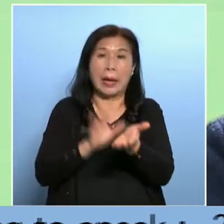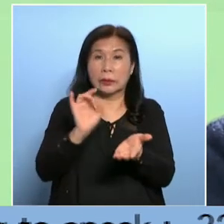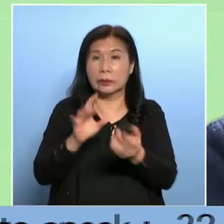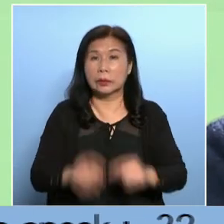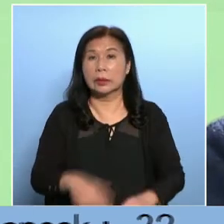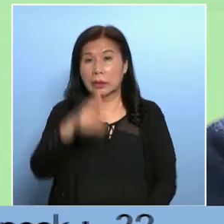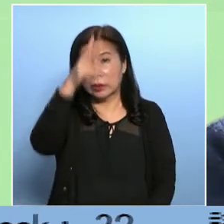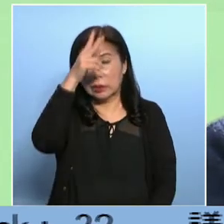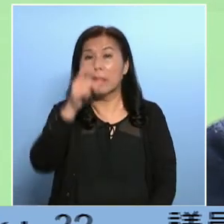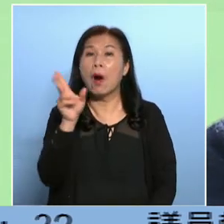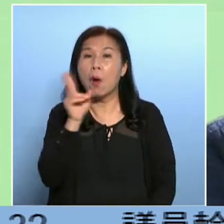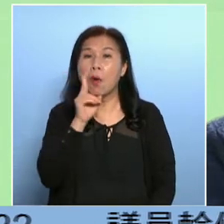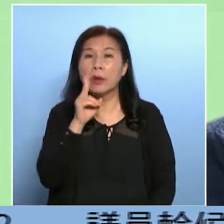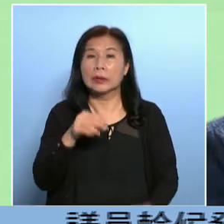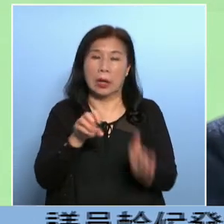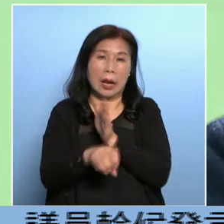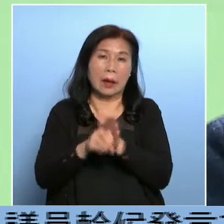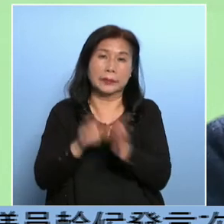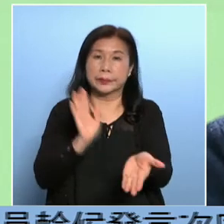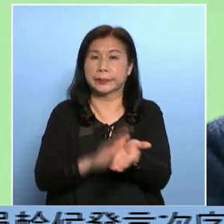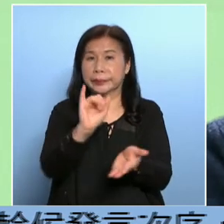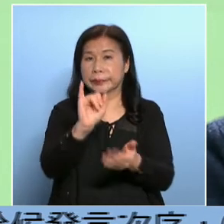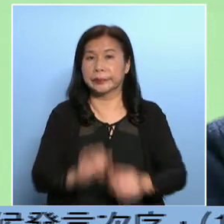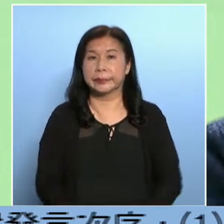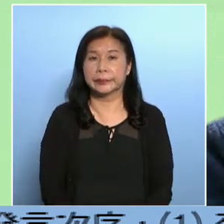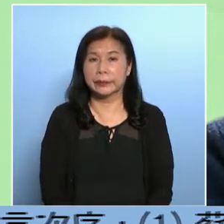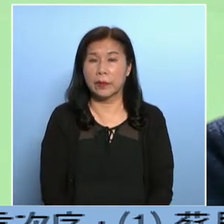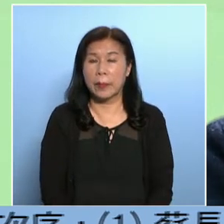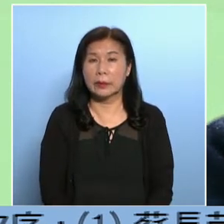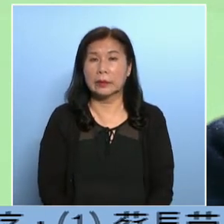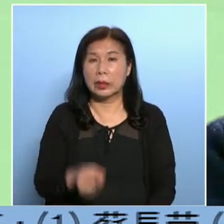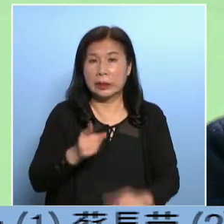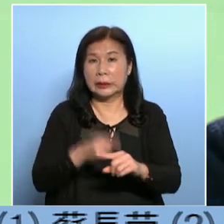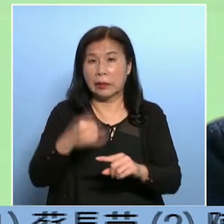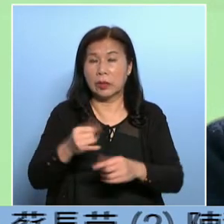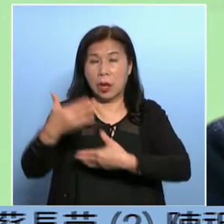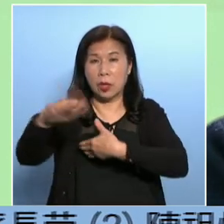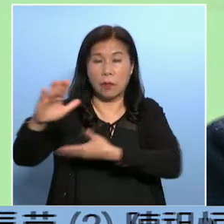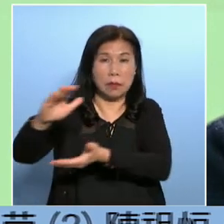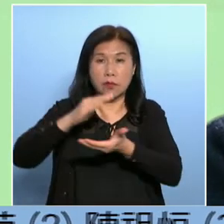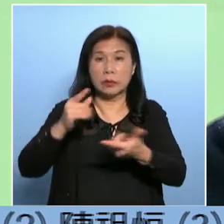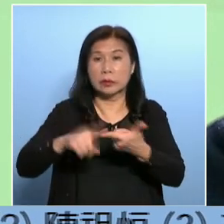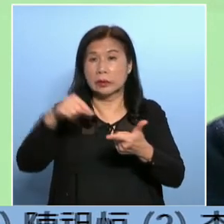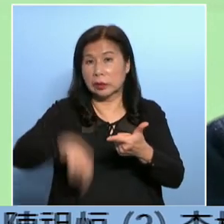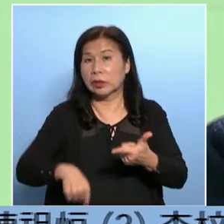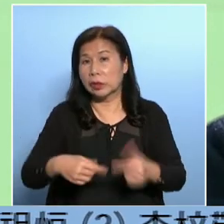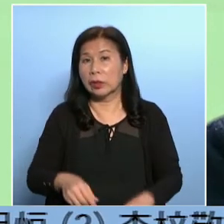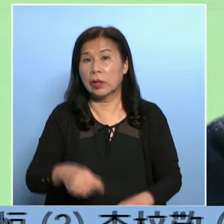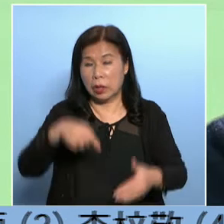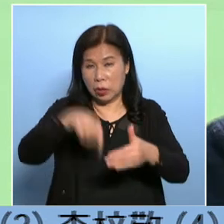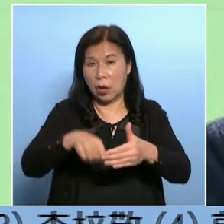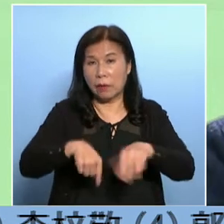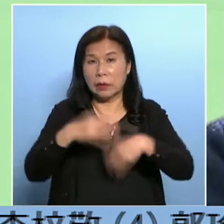Well, with the fifth wave being out of control, this is apparently the mistake of the government. It could not prevent